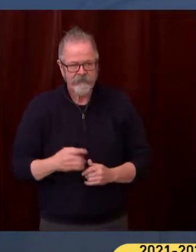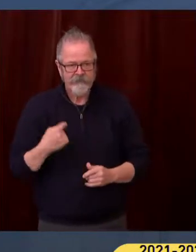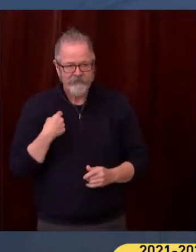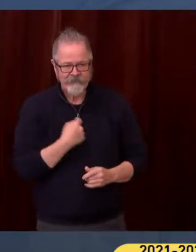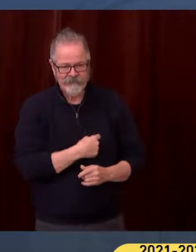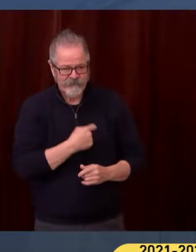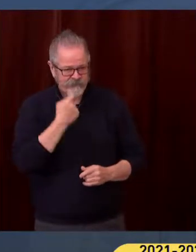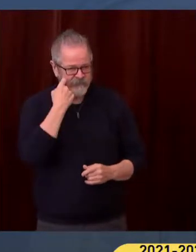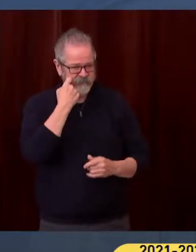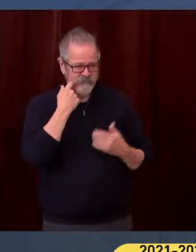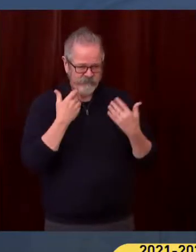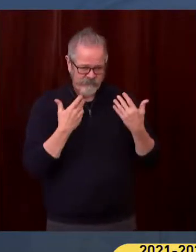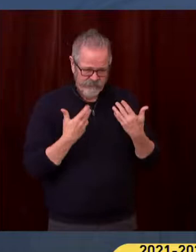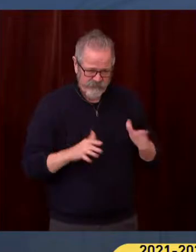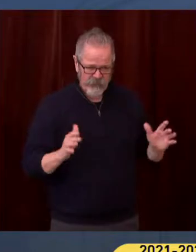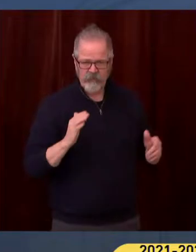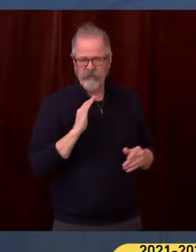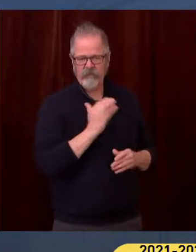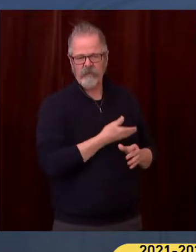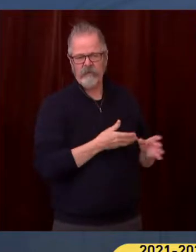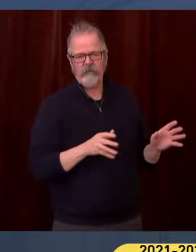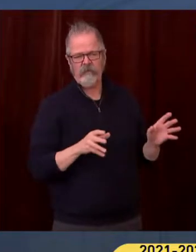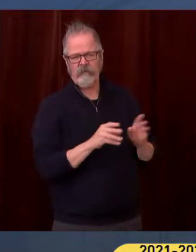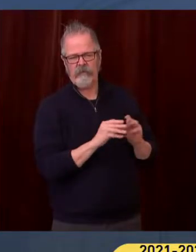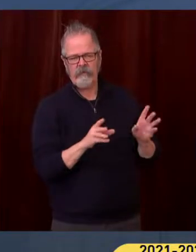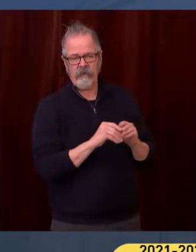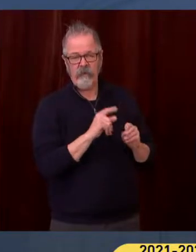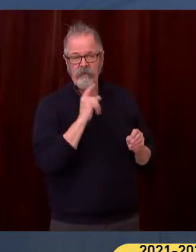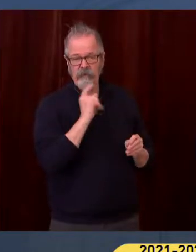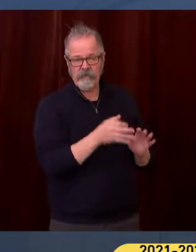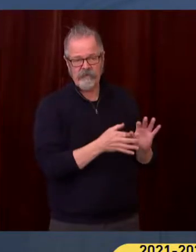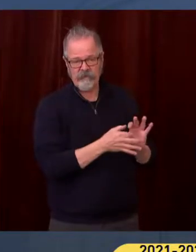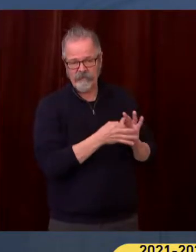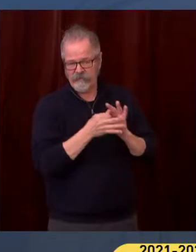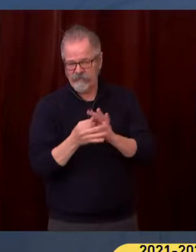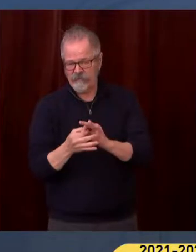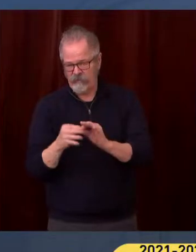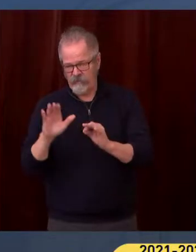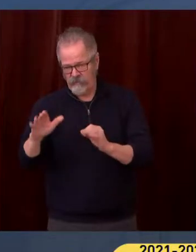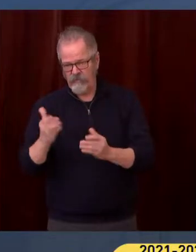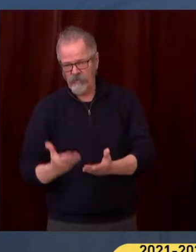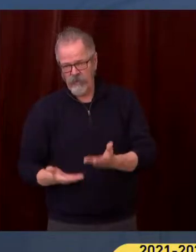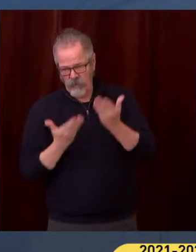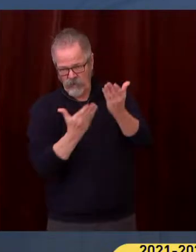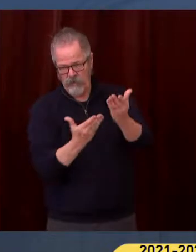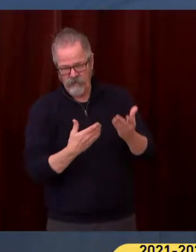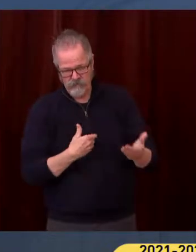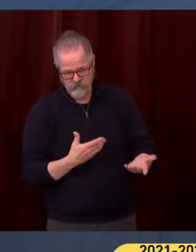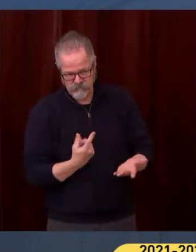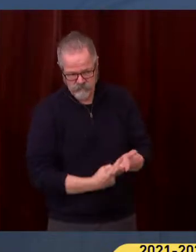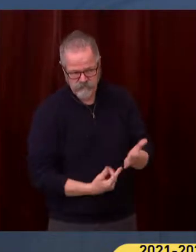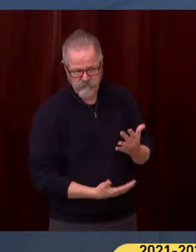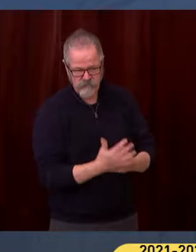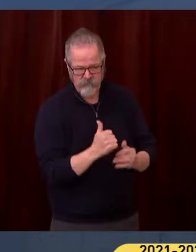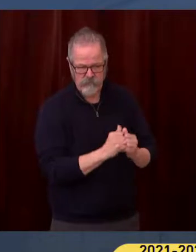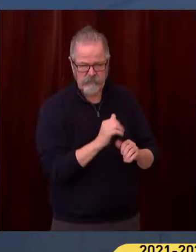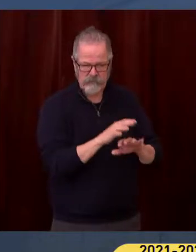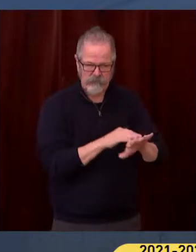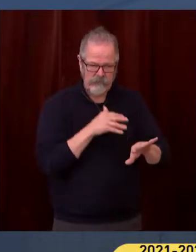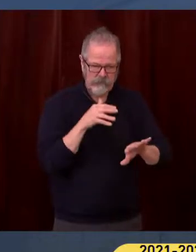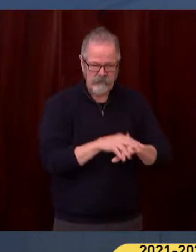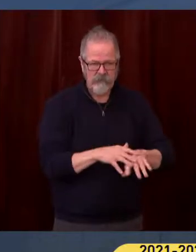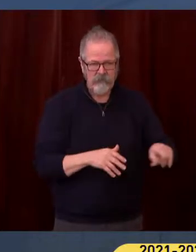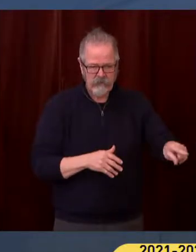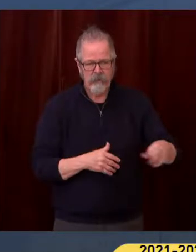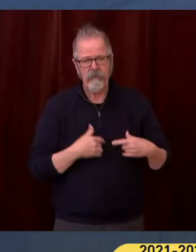dovetails into those further discussions. I'd like to open with just a sentence or two from an